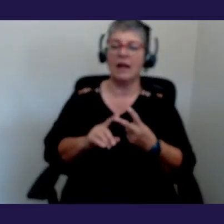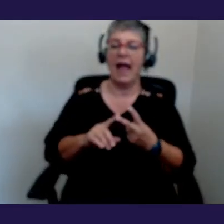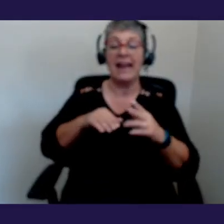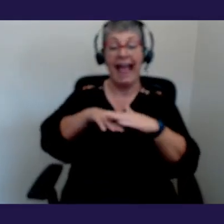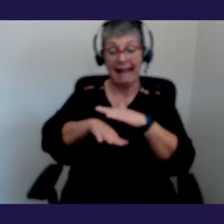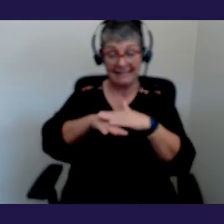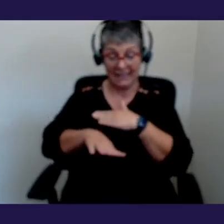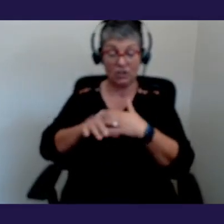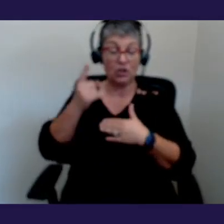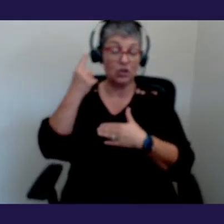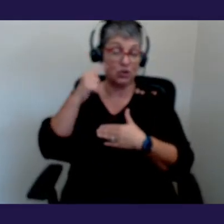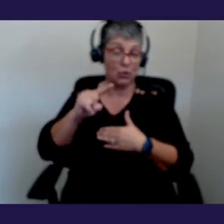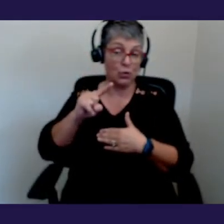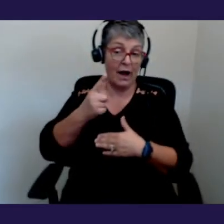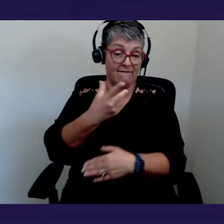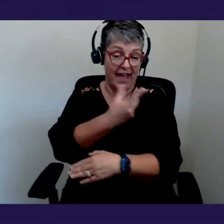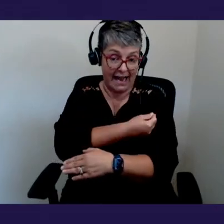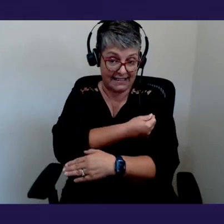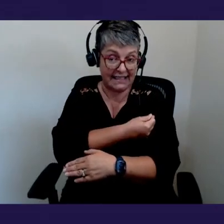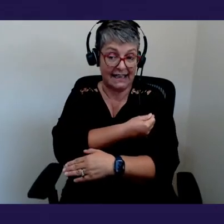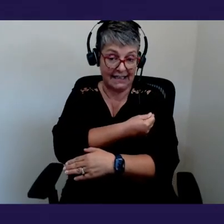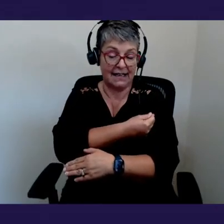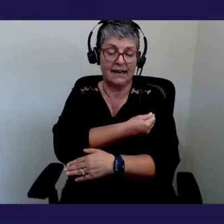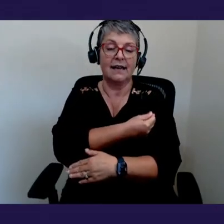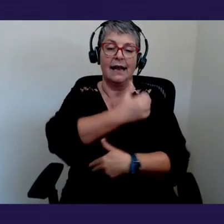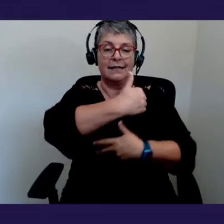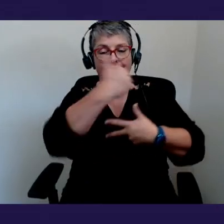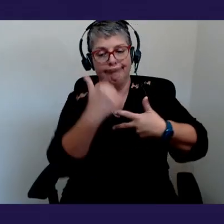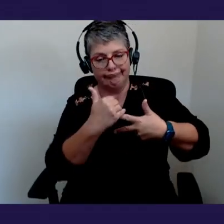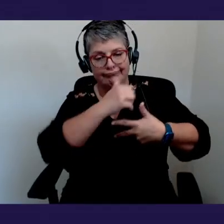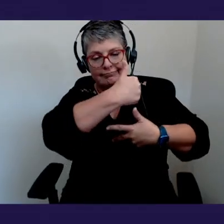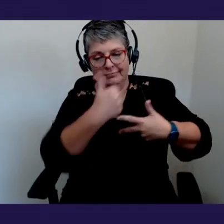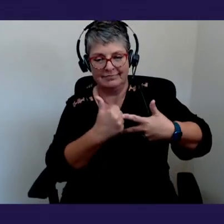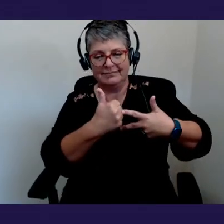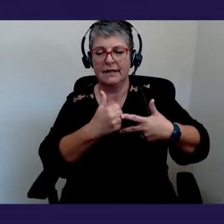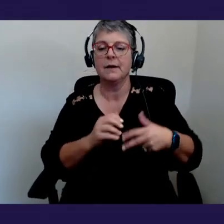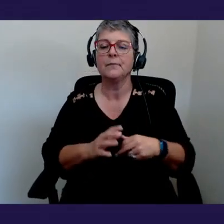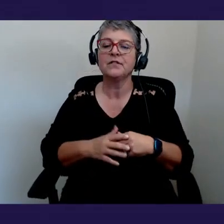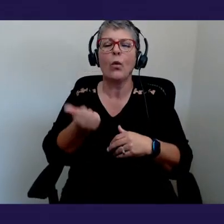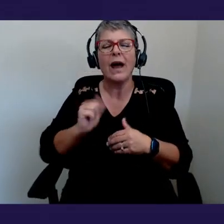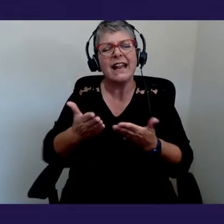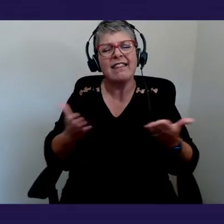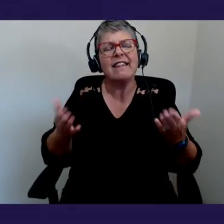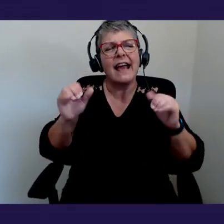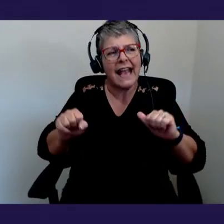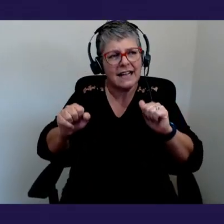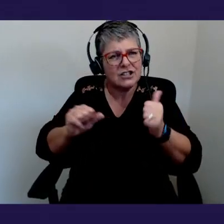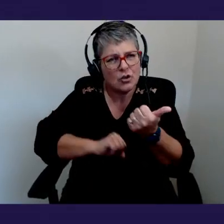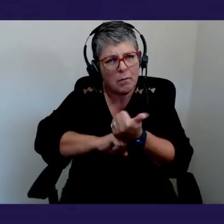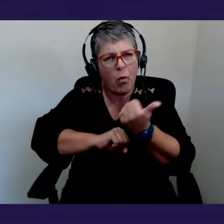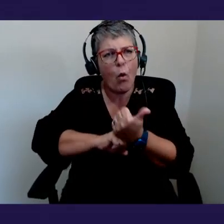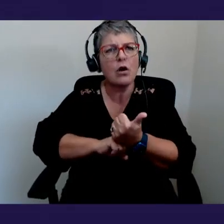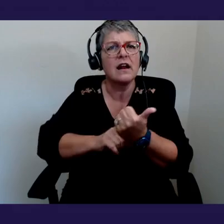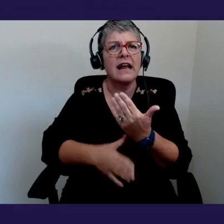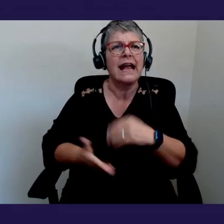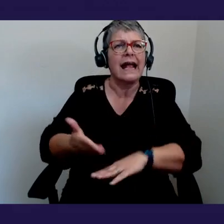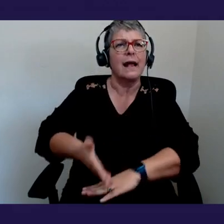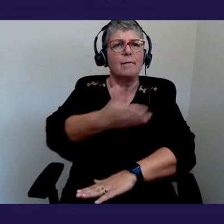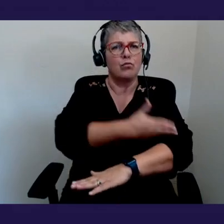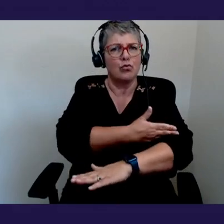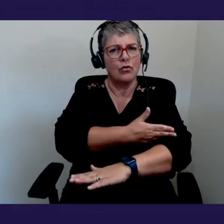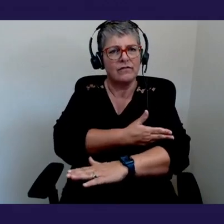So any of the tools that can support improved access are great. Any of the tools that can